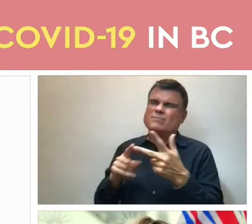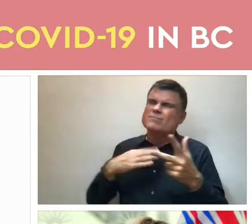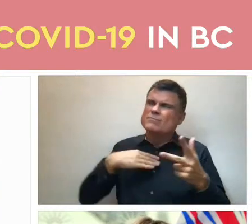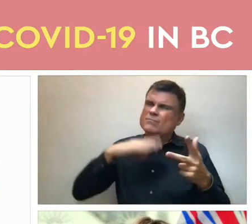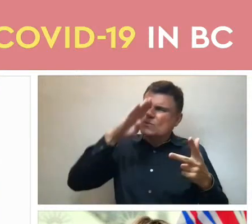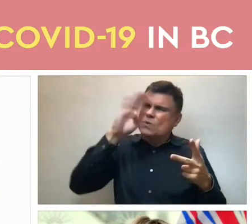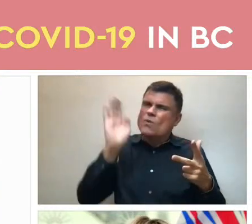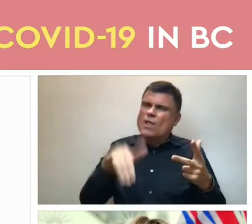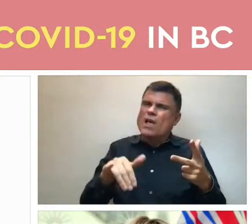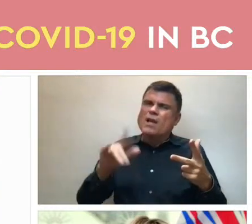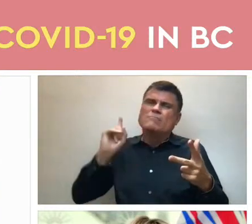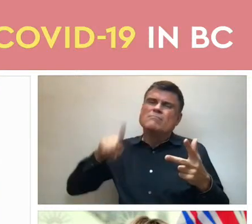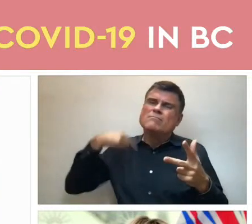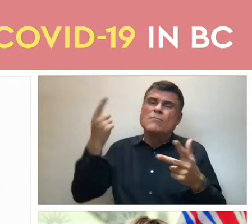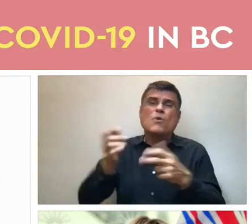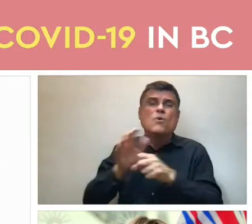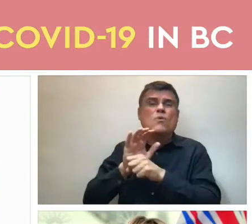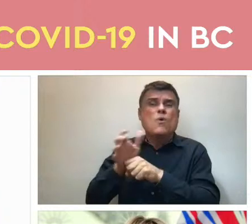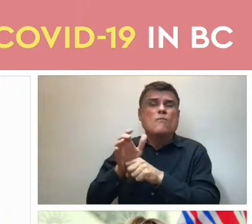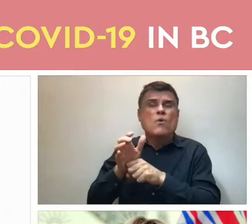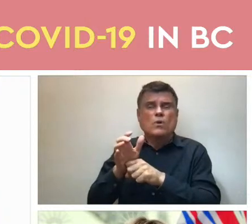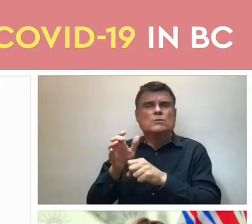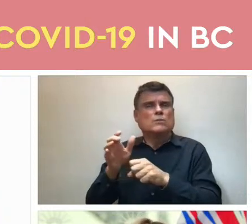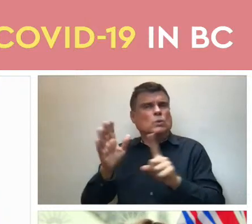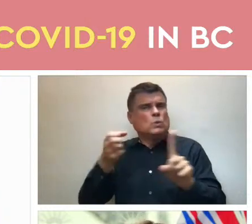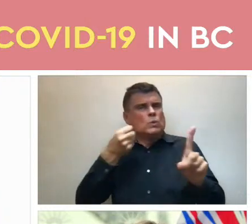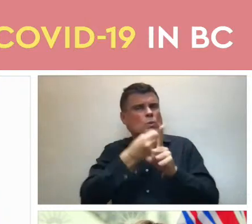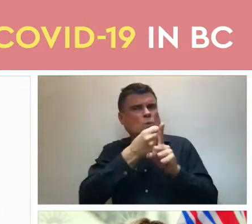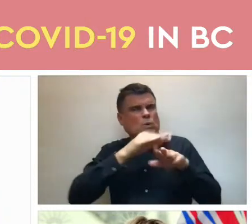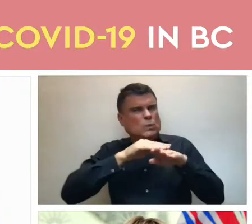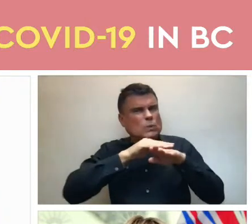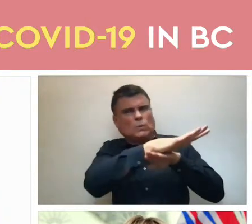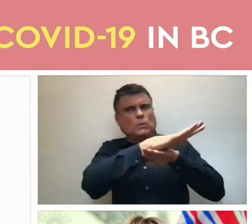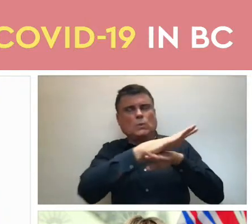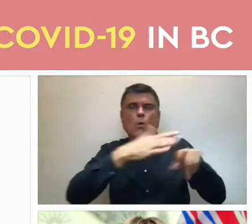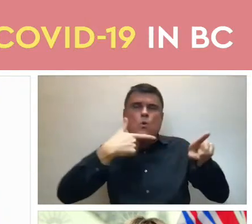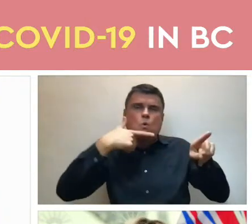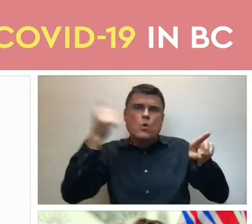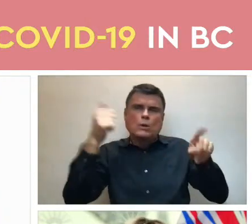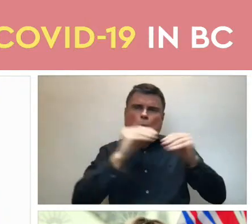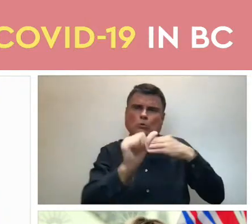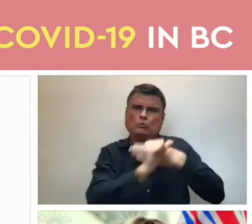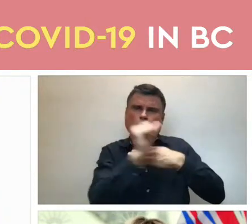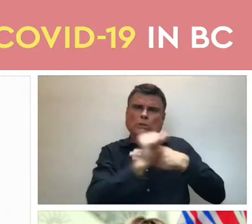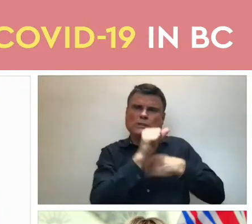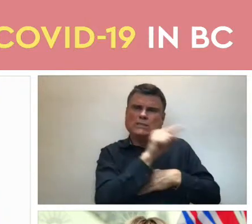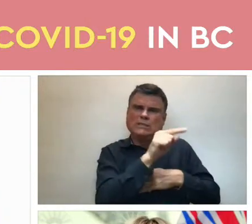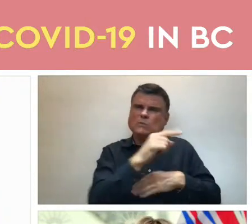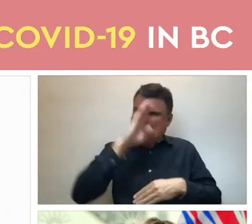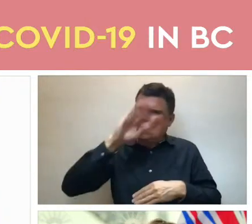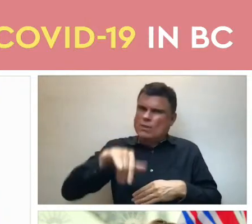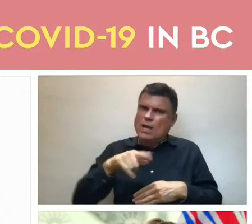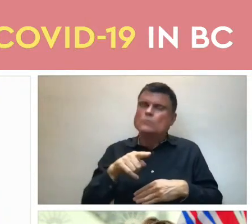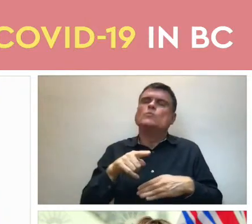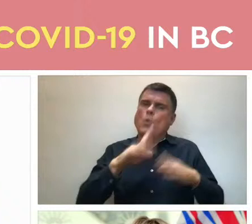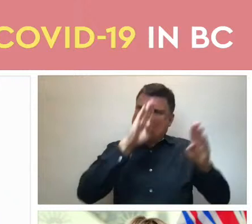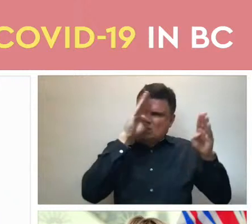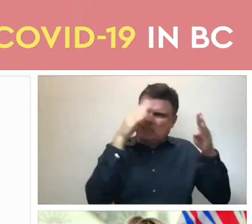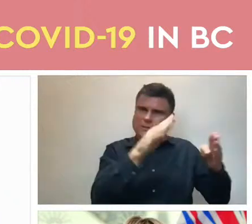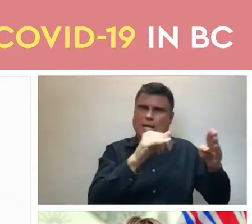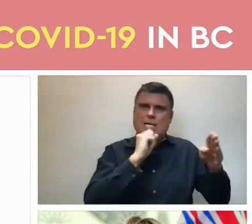age is the most important risk factor. So our booster program has been focused on those over age 70 who received